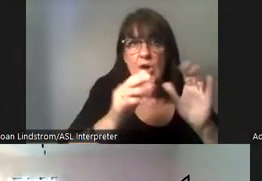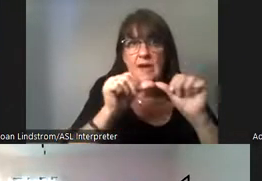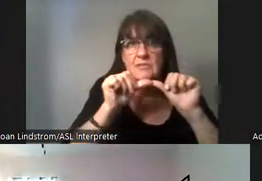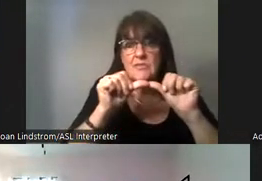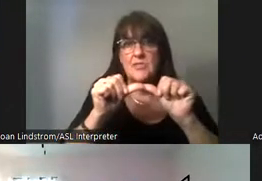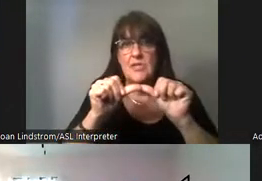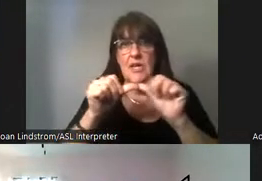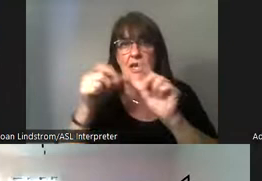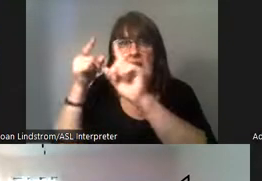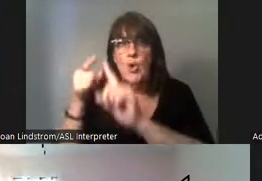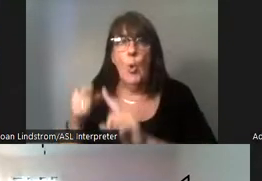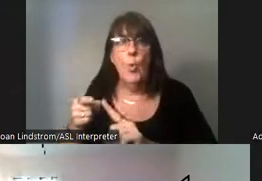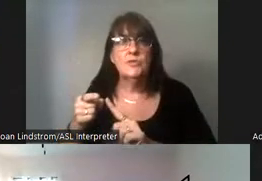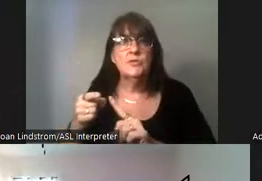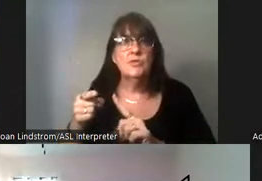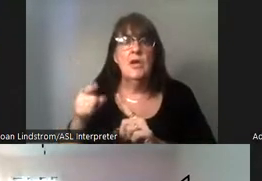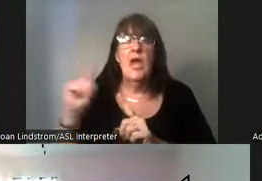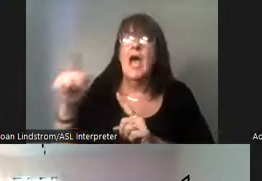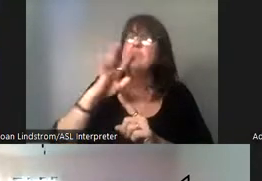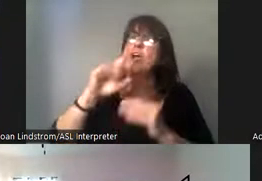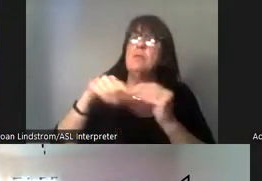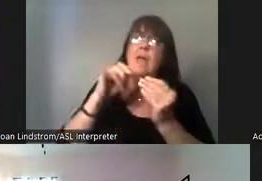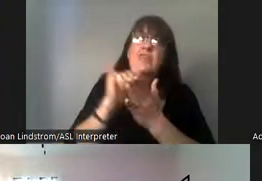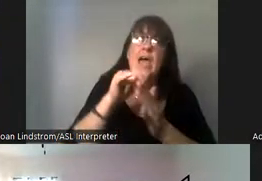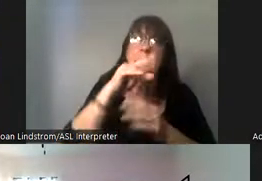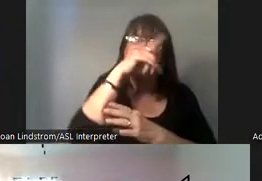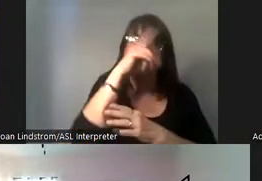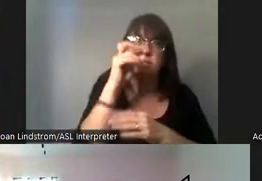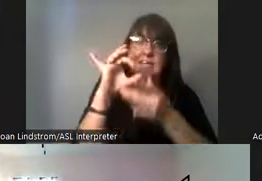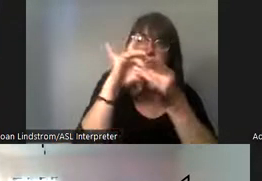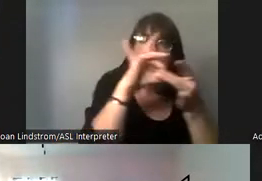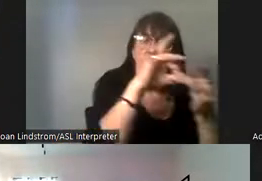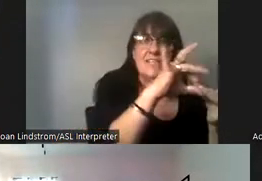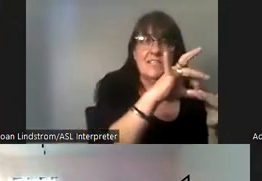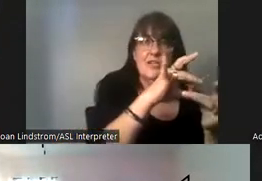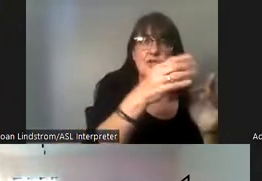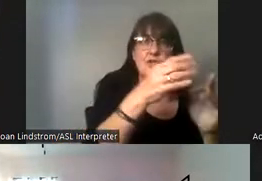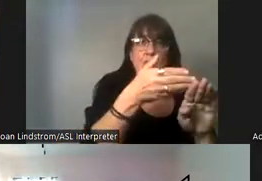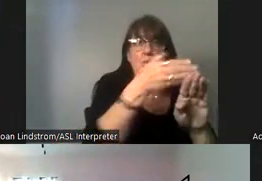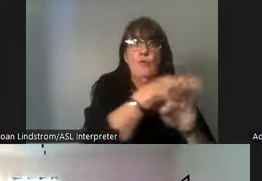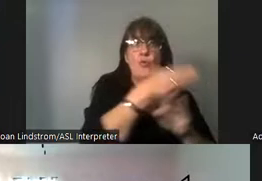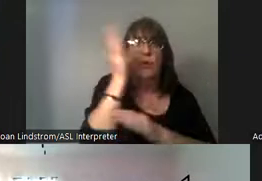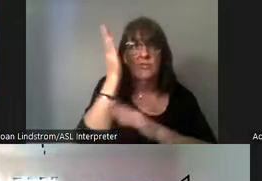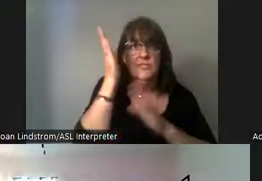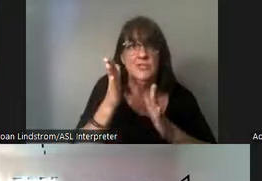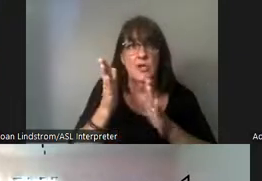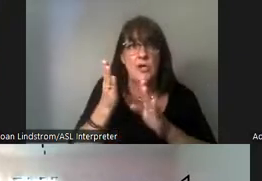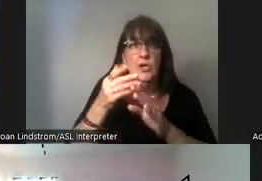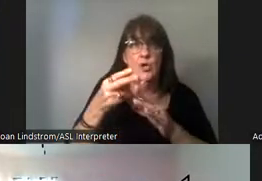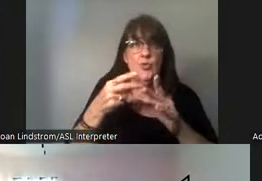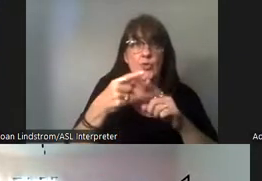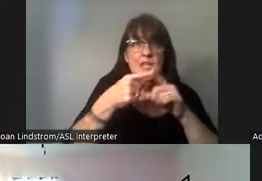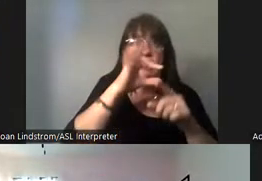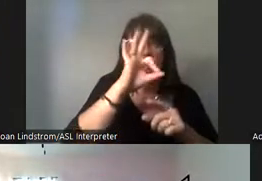acquisition? And I bring this up because it connects with the prior presentation related to the SF tool and